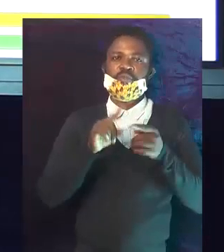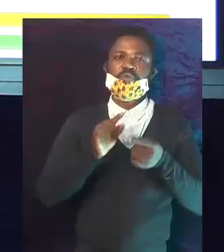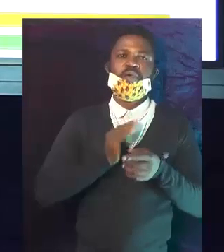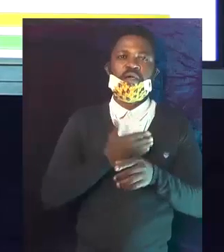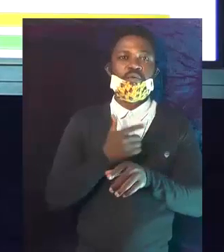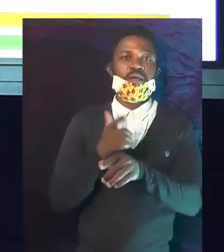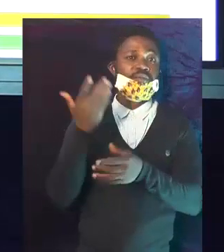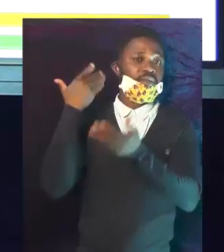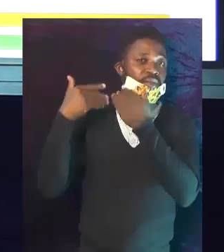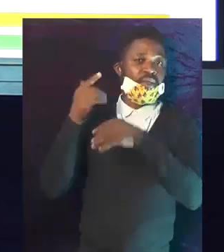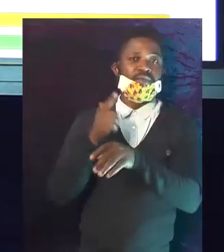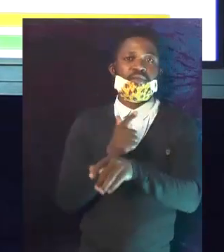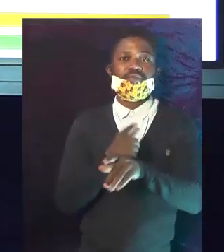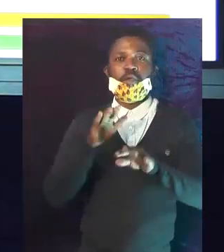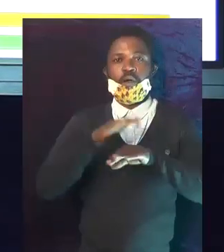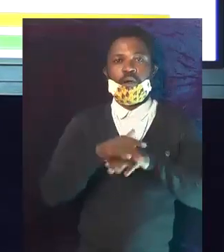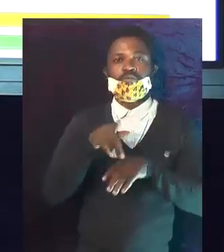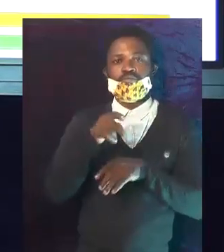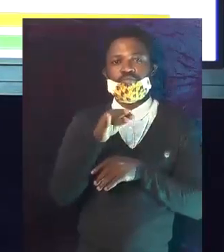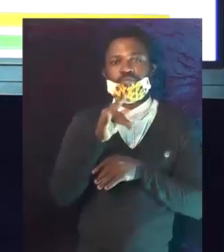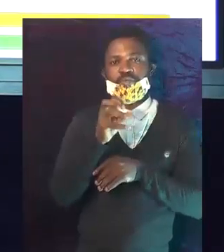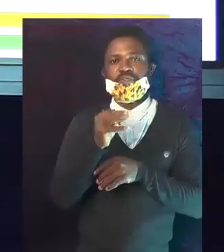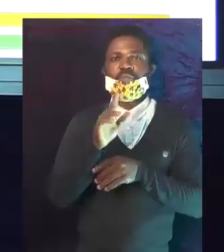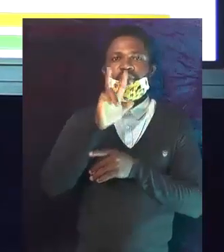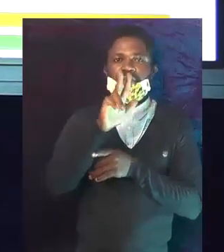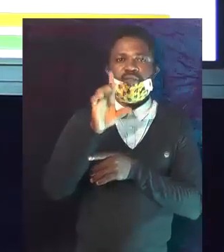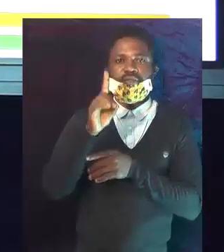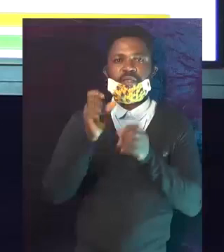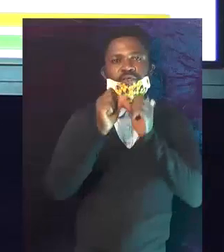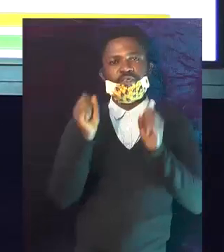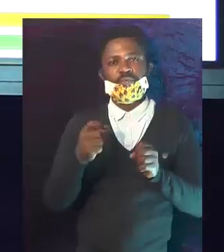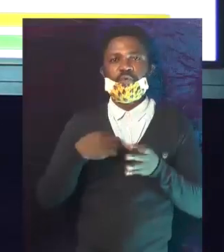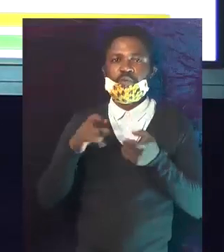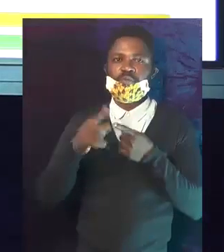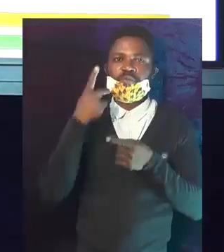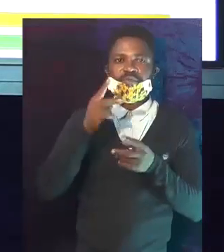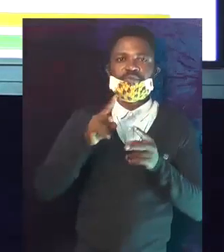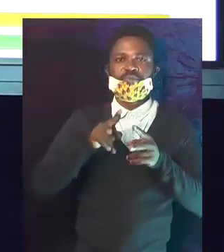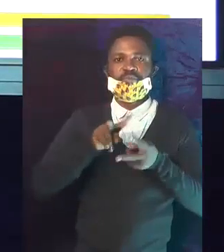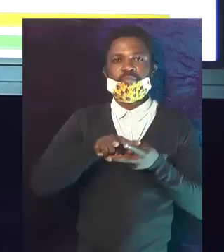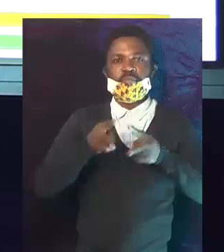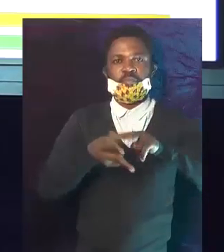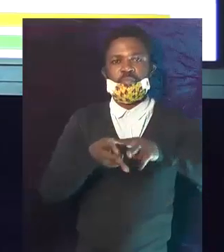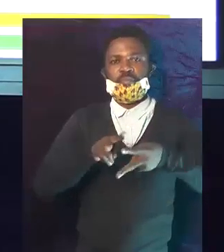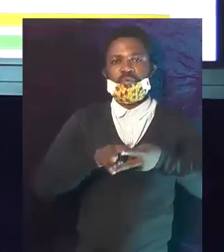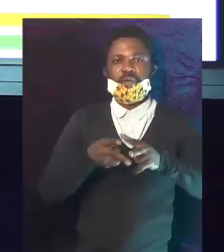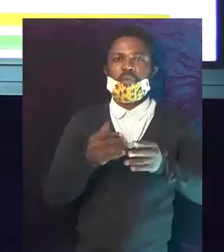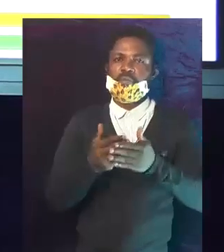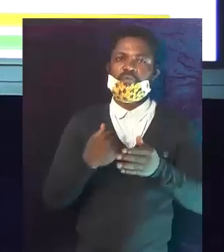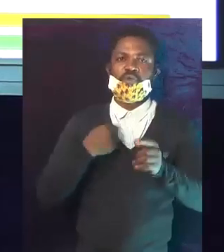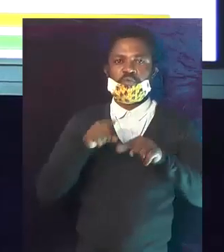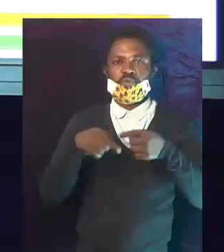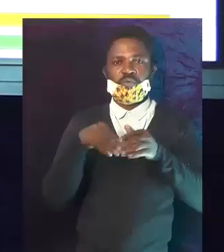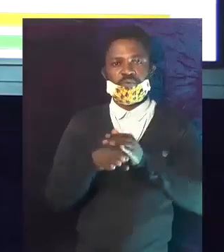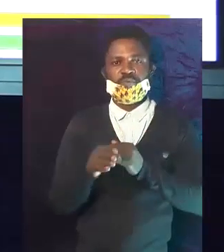to our last lesson on prisms. Still under three-dimensional shapes, we'll be looking at pyramids. Now, before we go